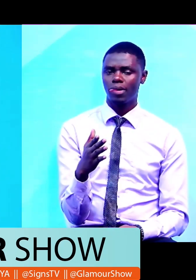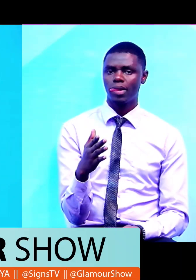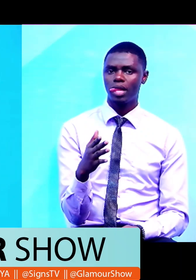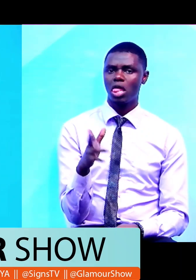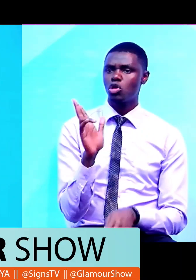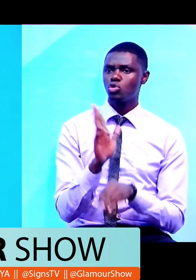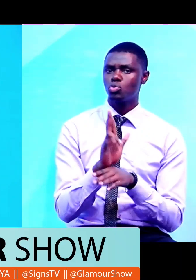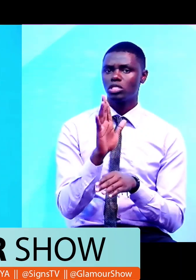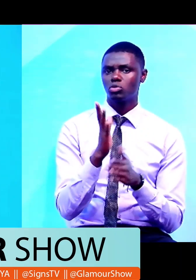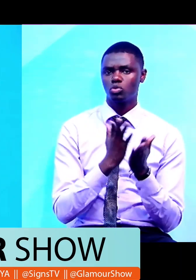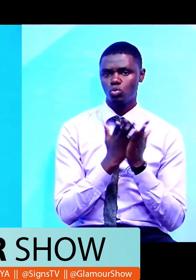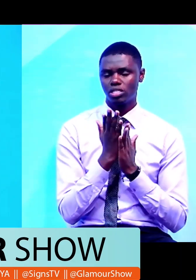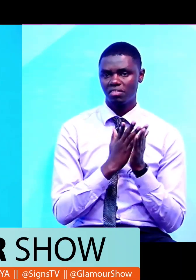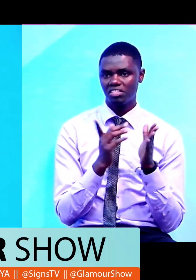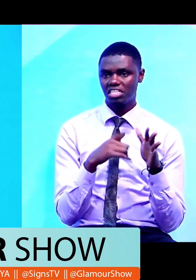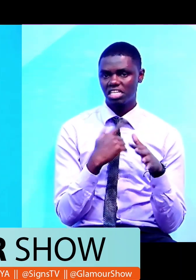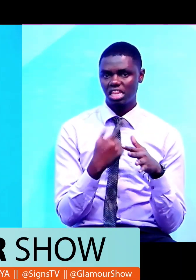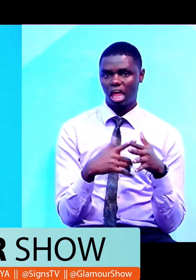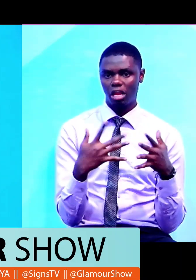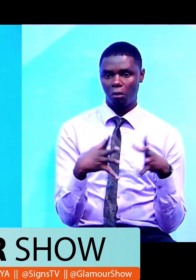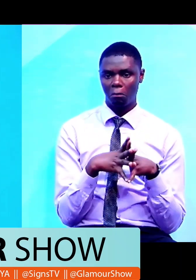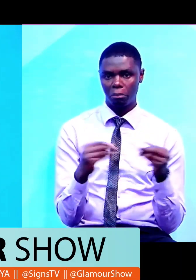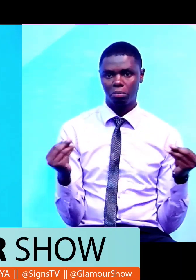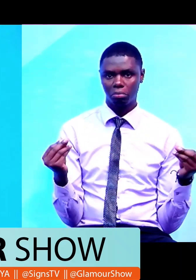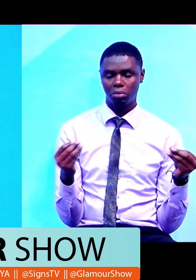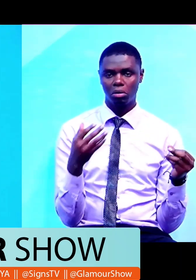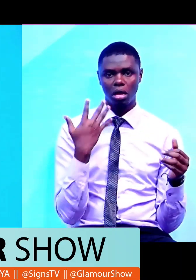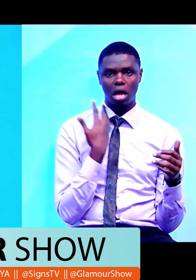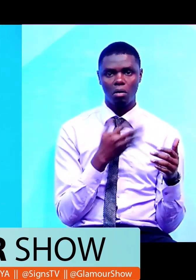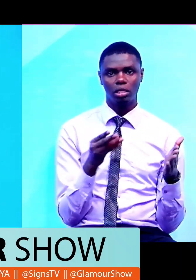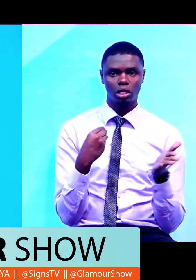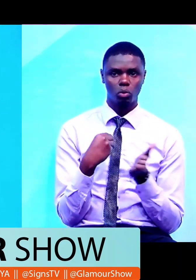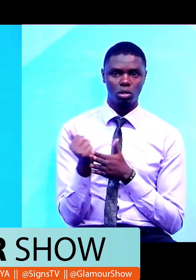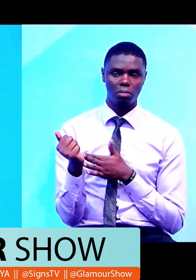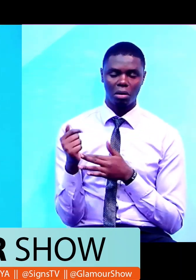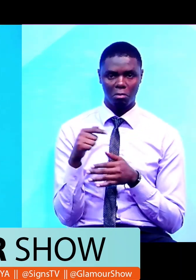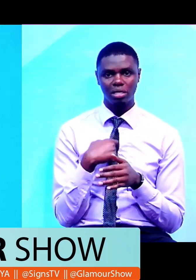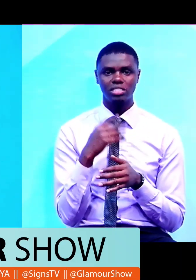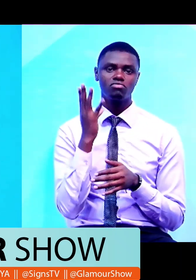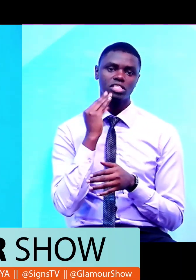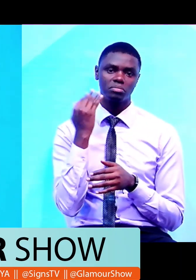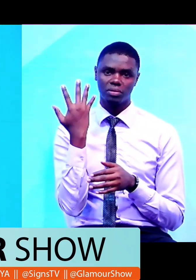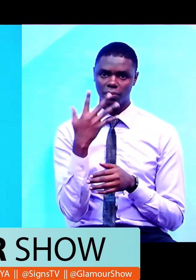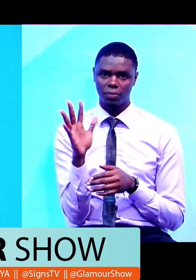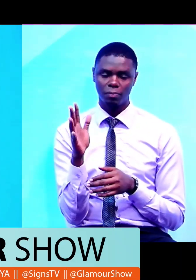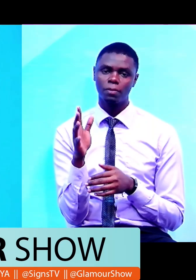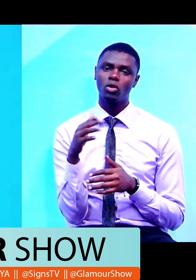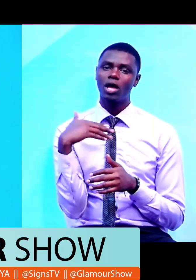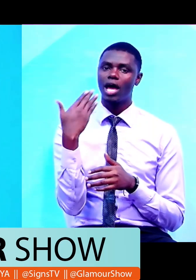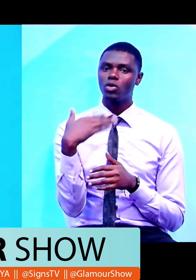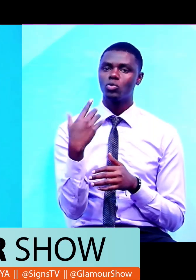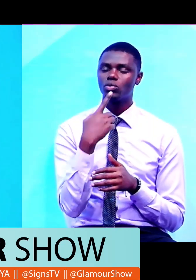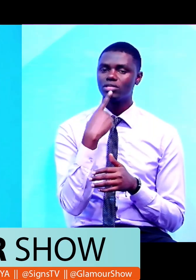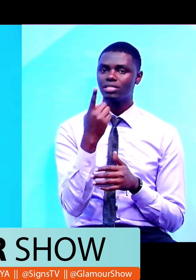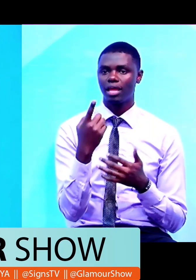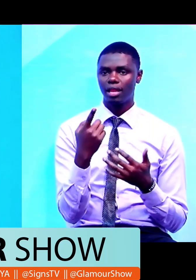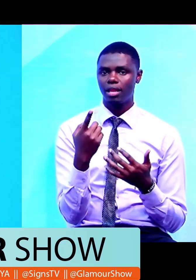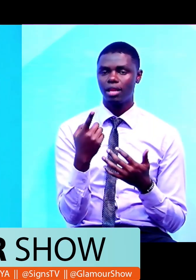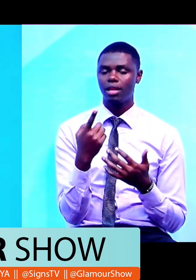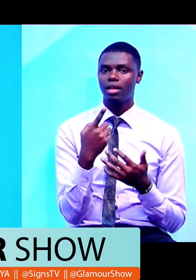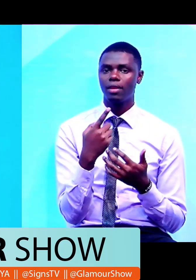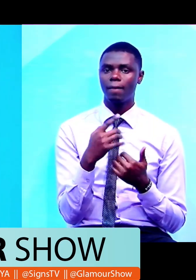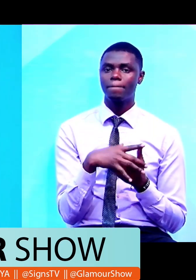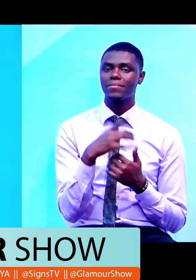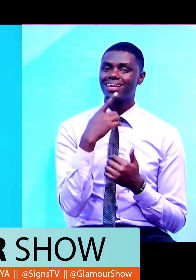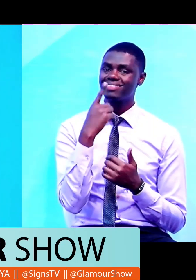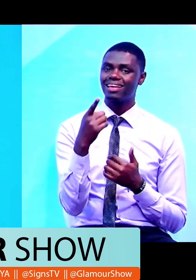uses your services and then they don't want to pay. I have been there. So I tend to